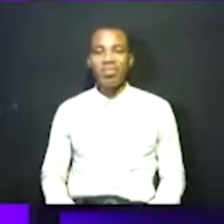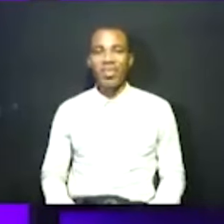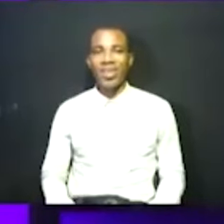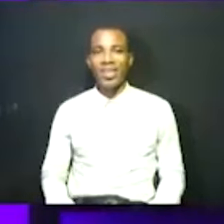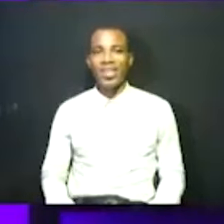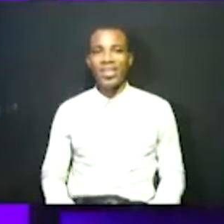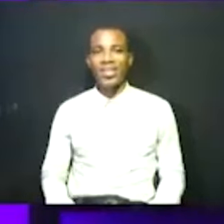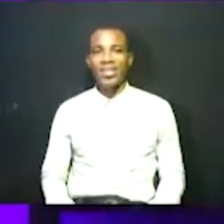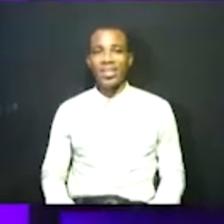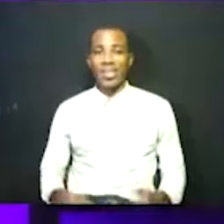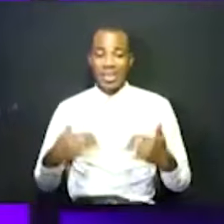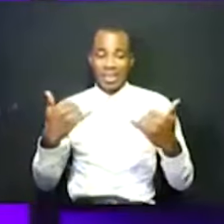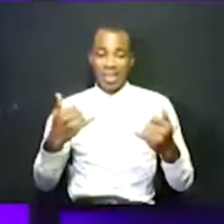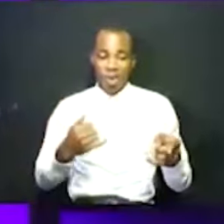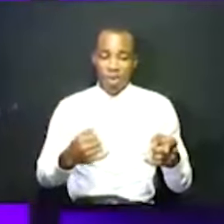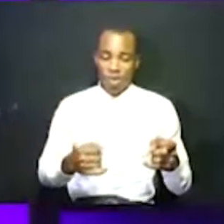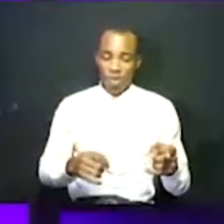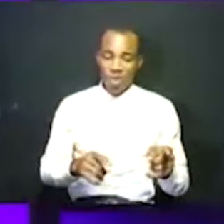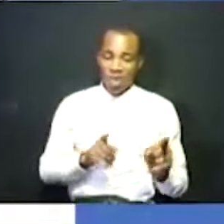let's take the second